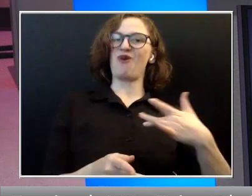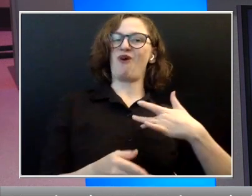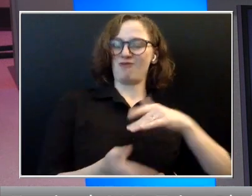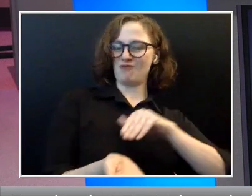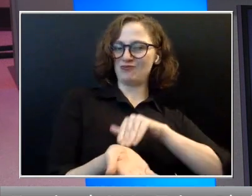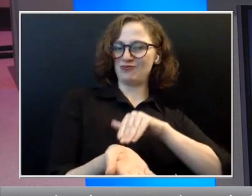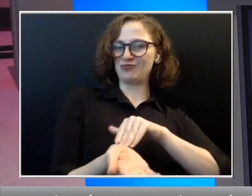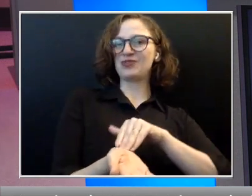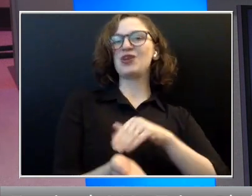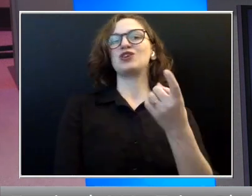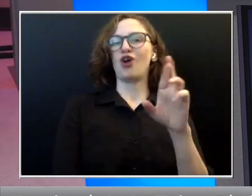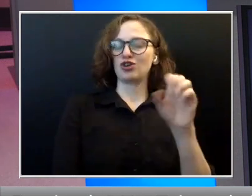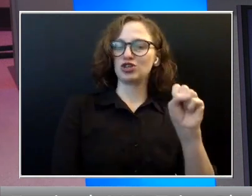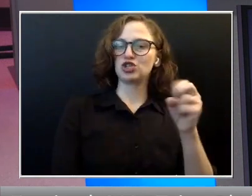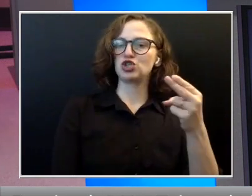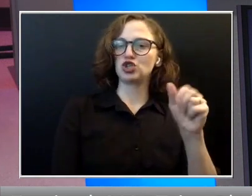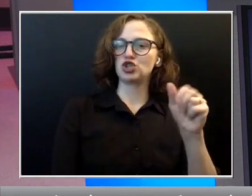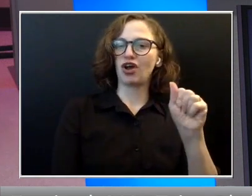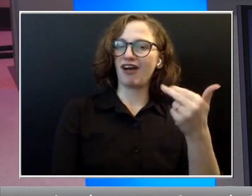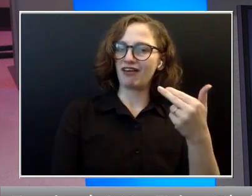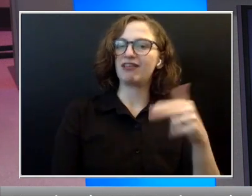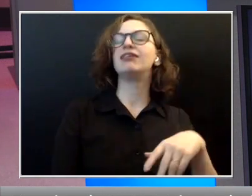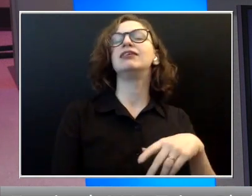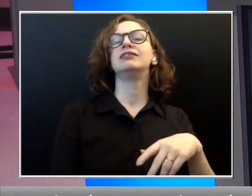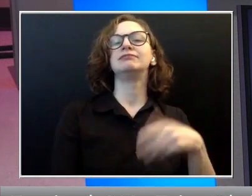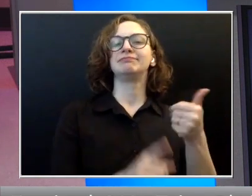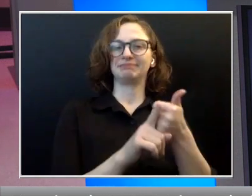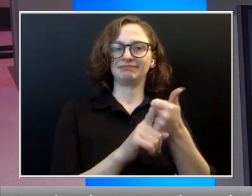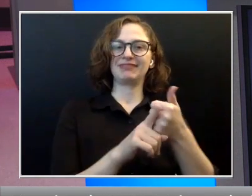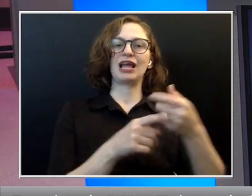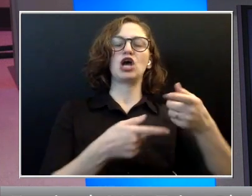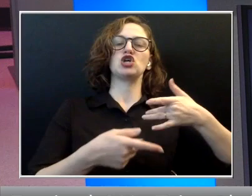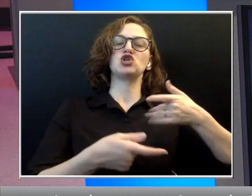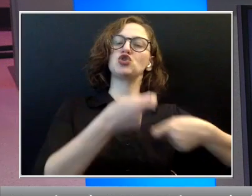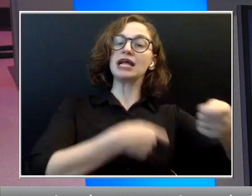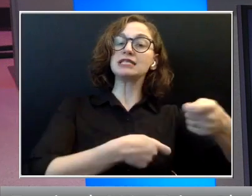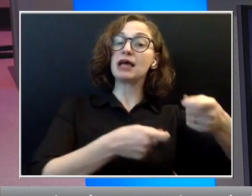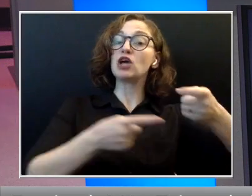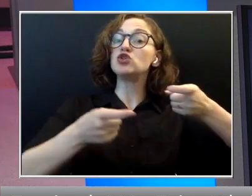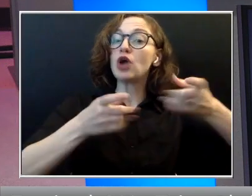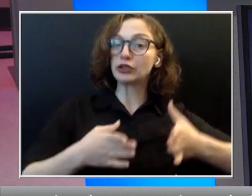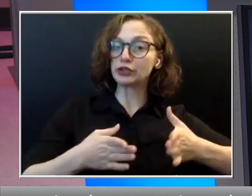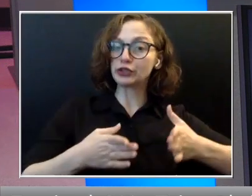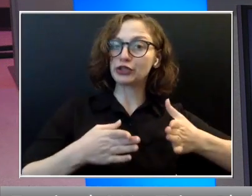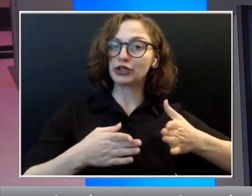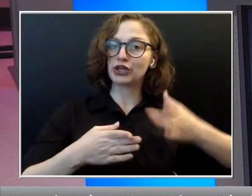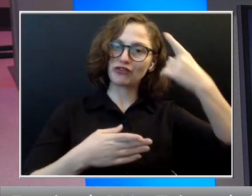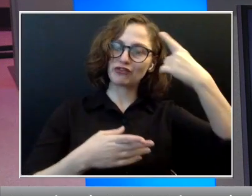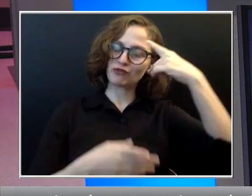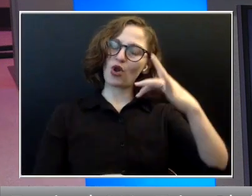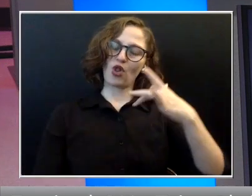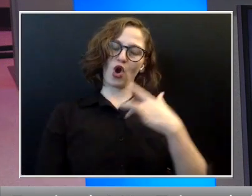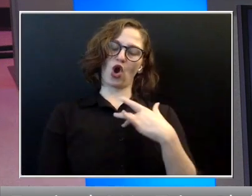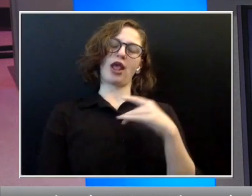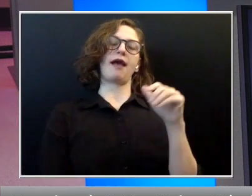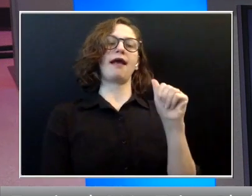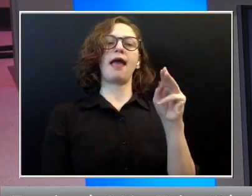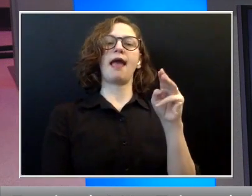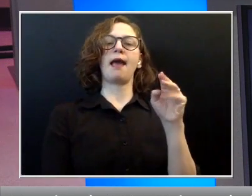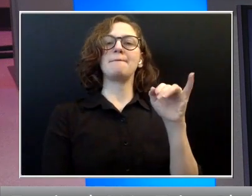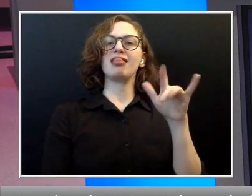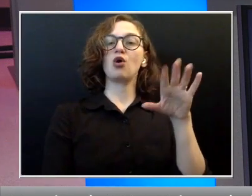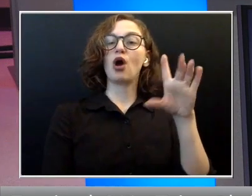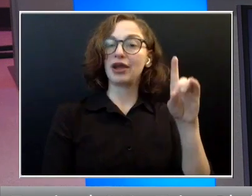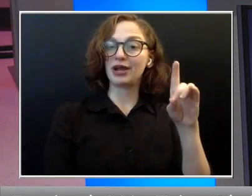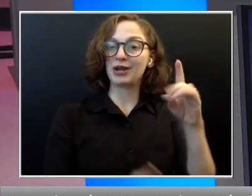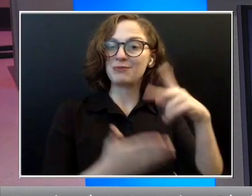here. Dr. Shah is a transplant director of the cardiac amyloid program here at the University of Kansas